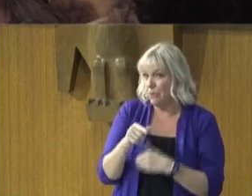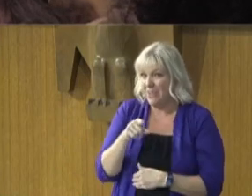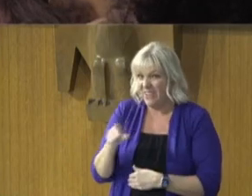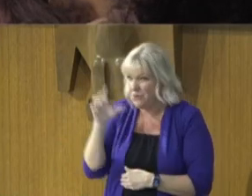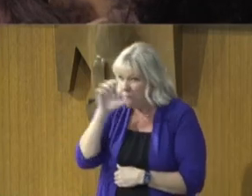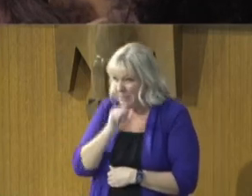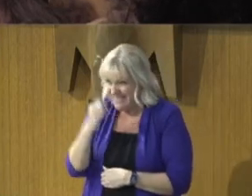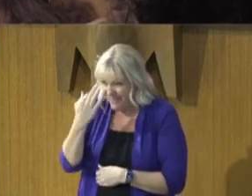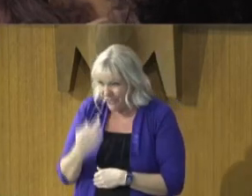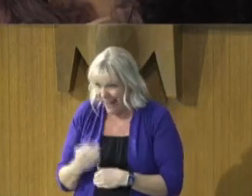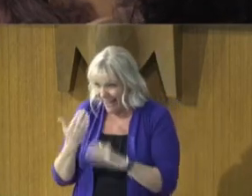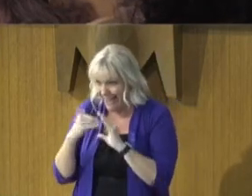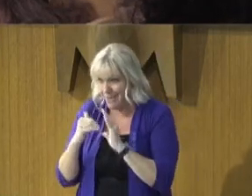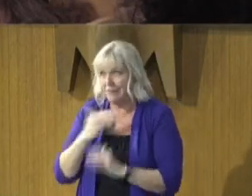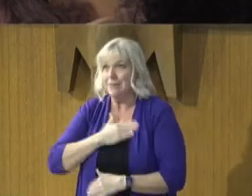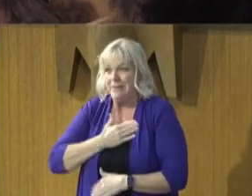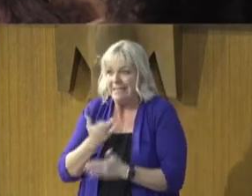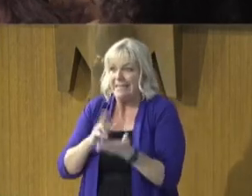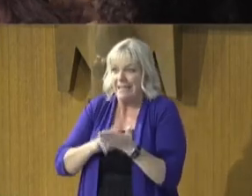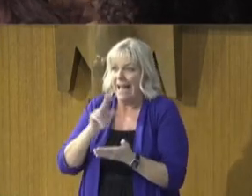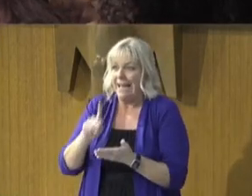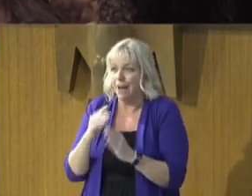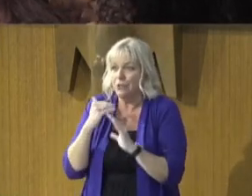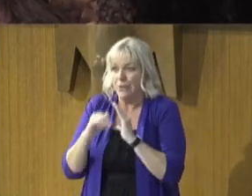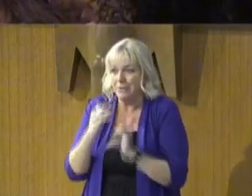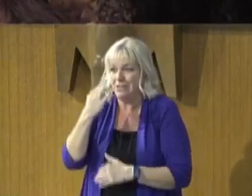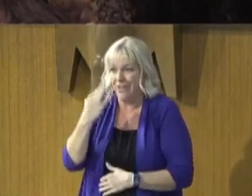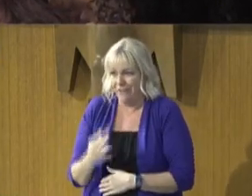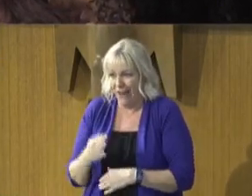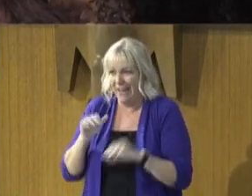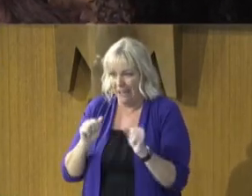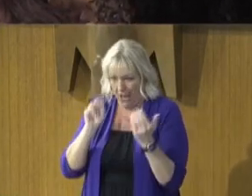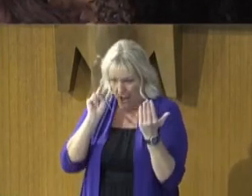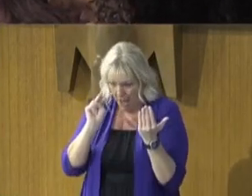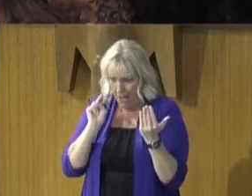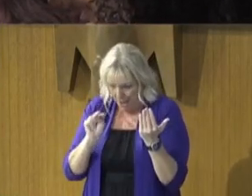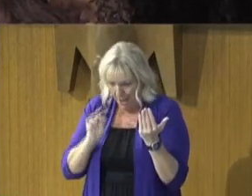these opportunities. So make sure you reach out to us, and we'll get you that information.